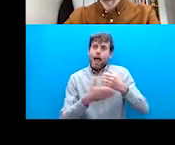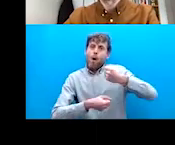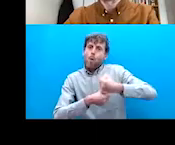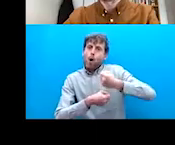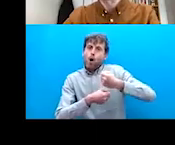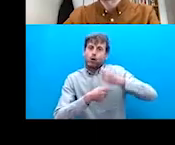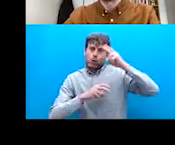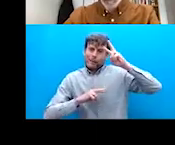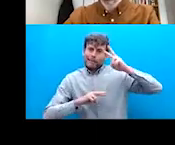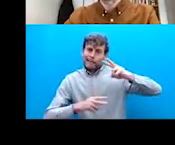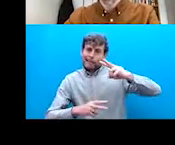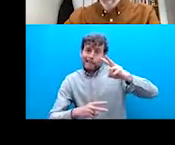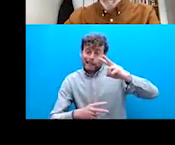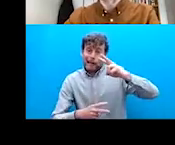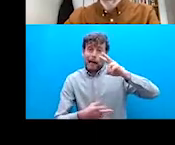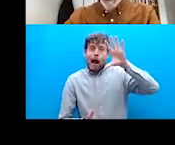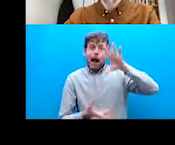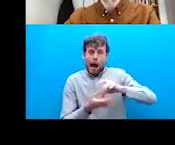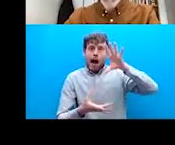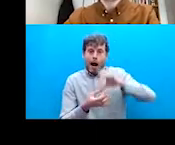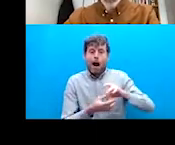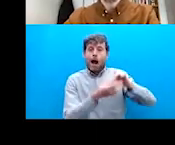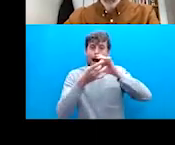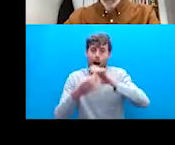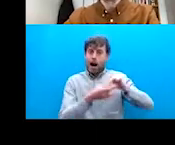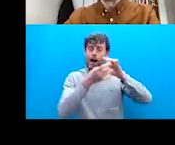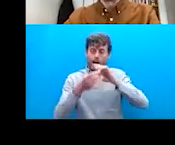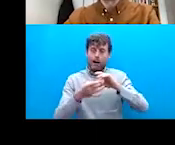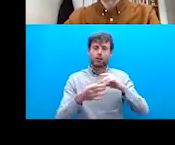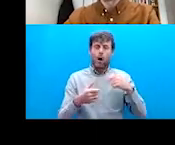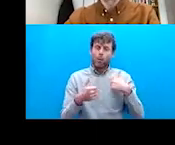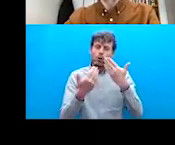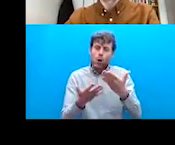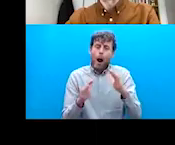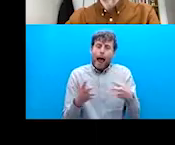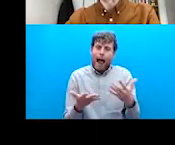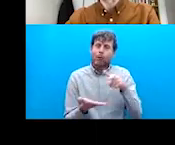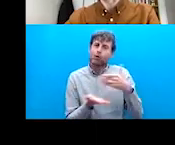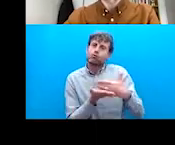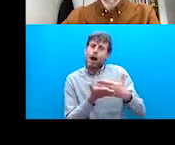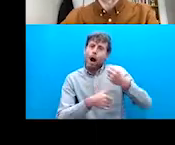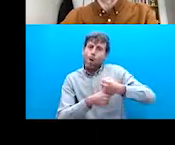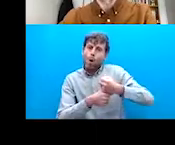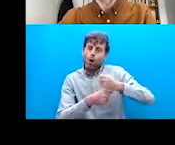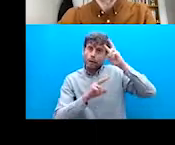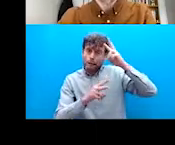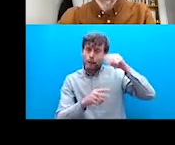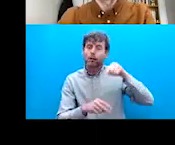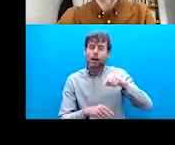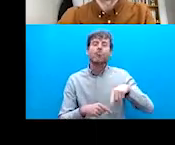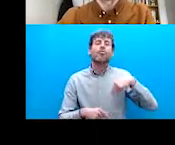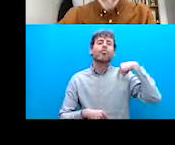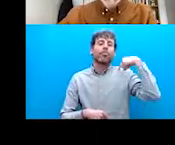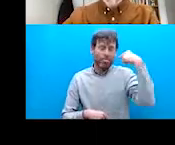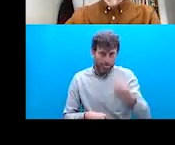the tentative guesses I made in the previous slide. And finally, I will present developmental